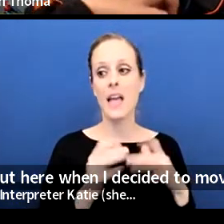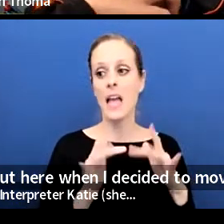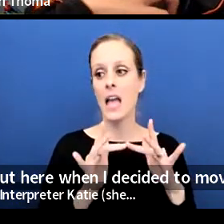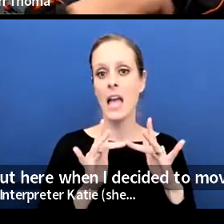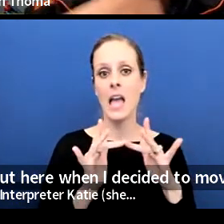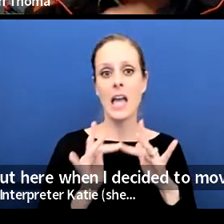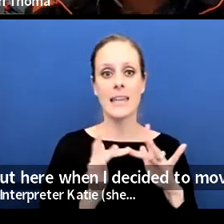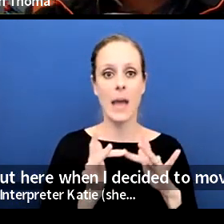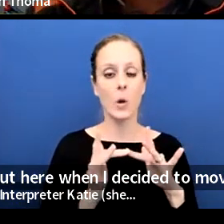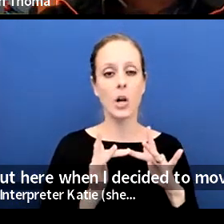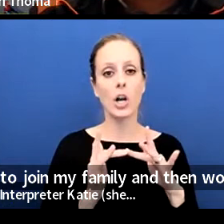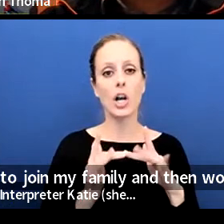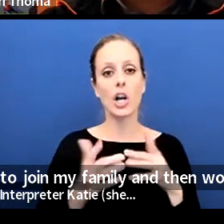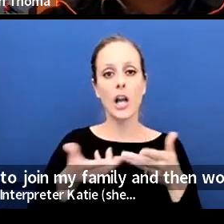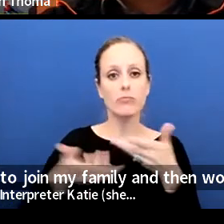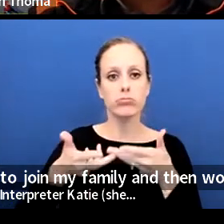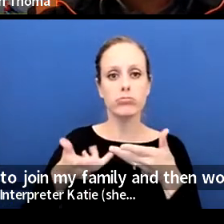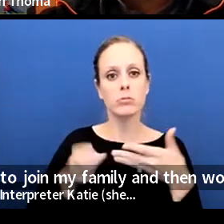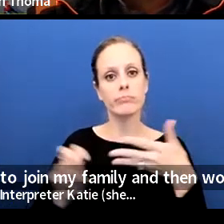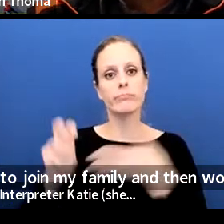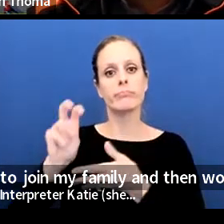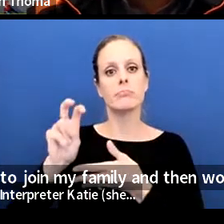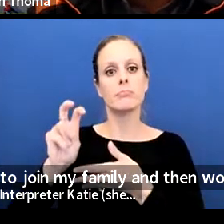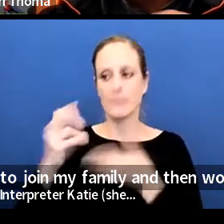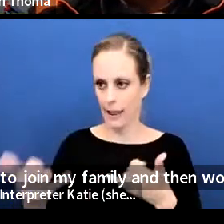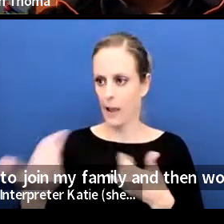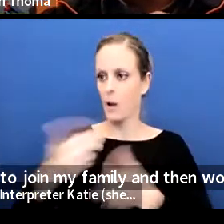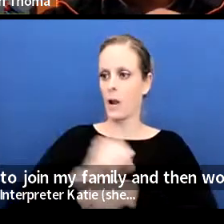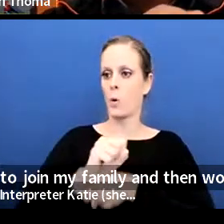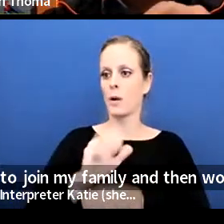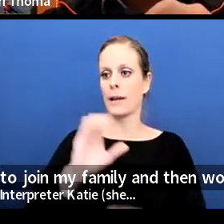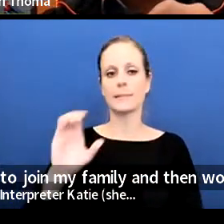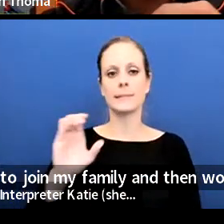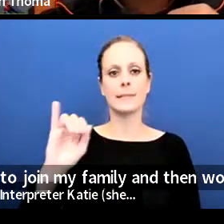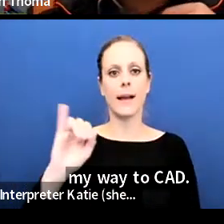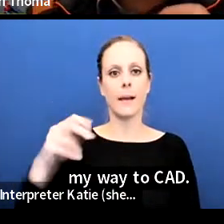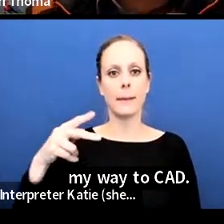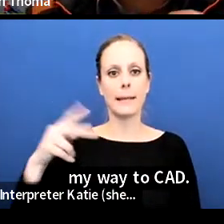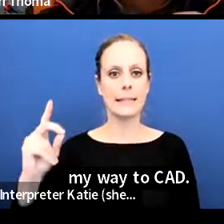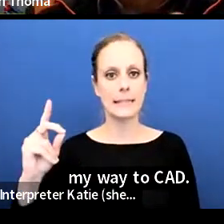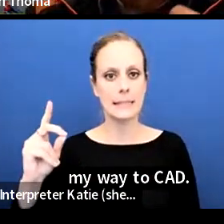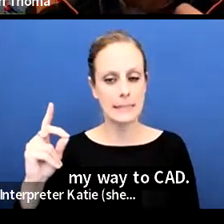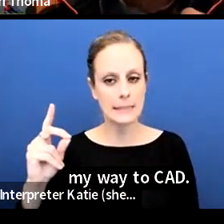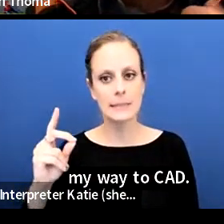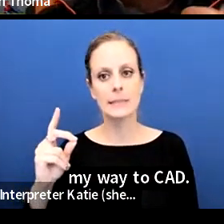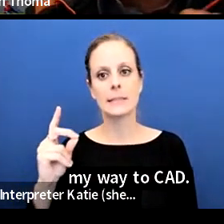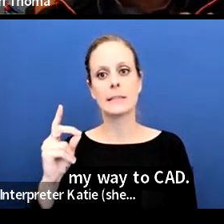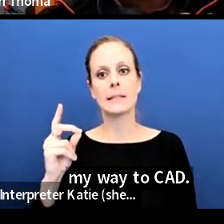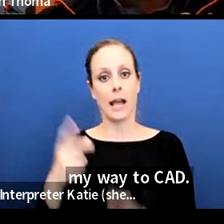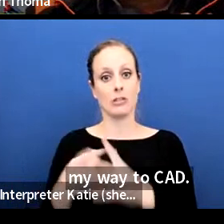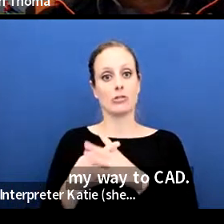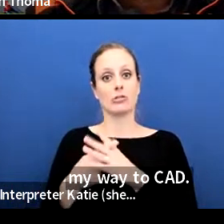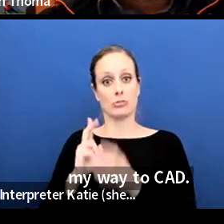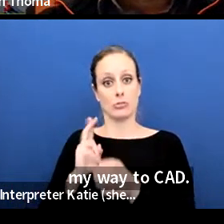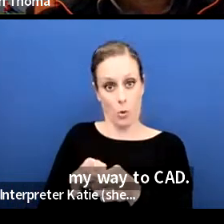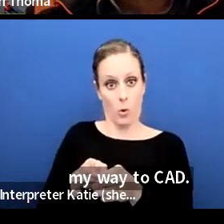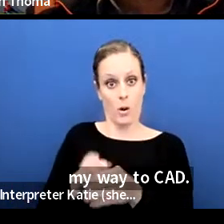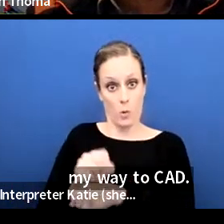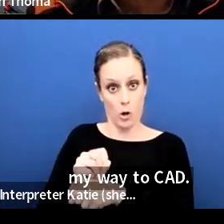to CID, where I started as the systems change advocate.